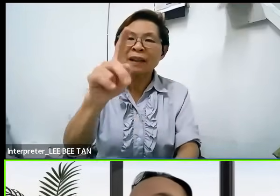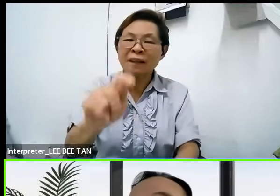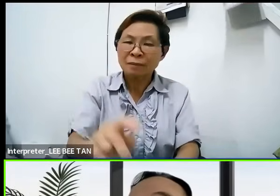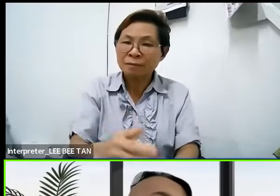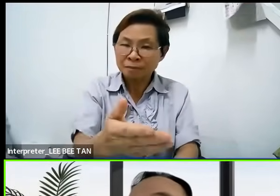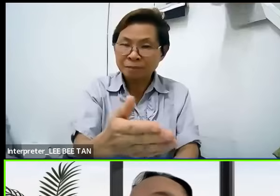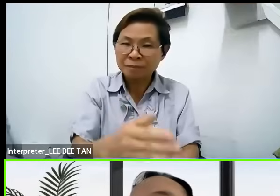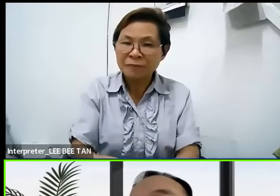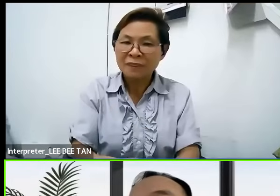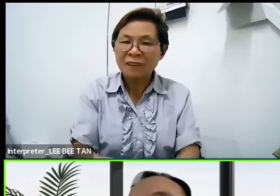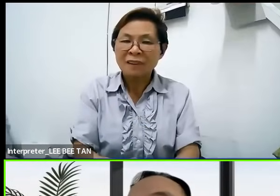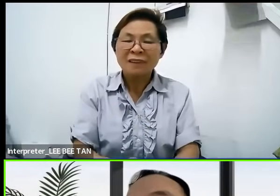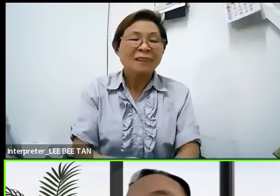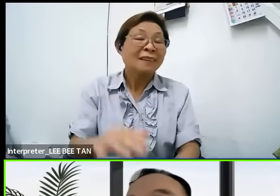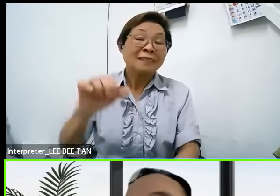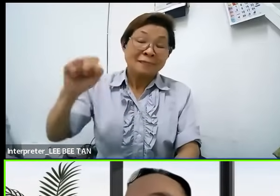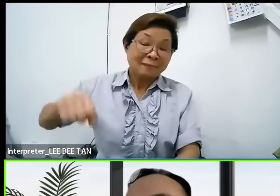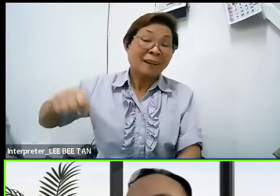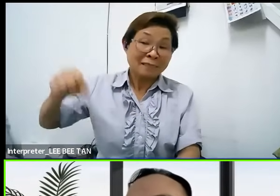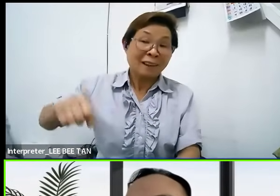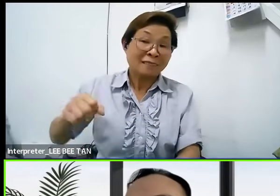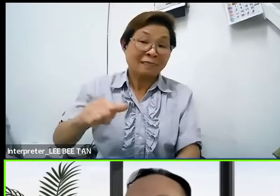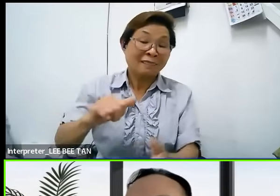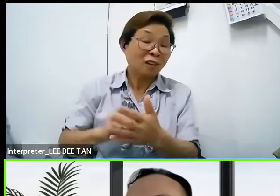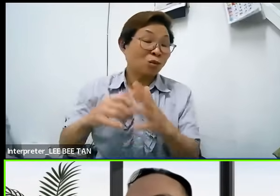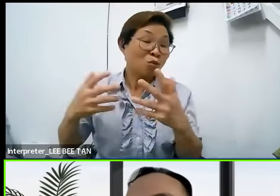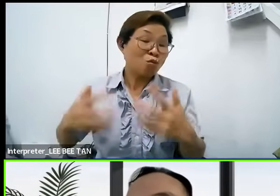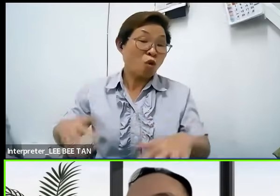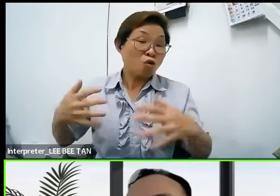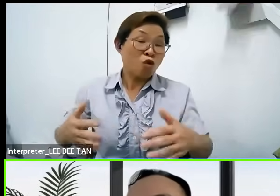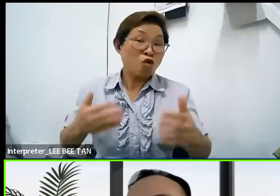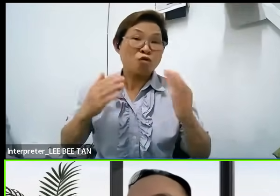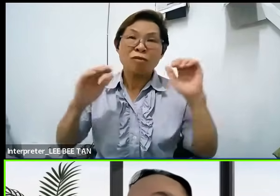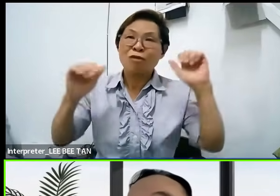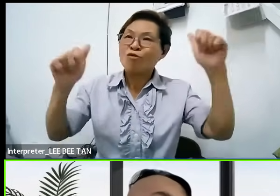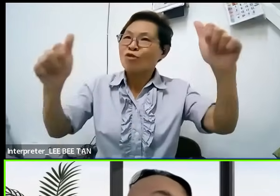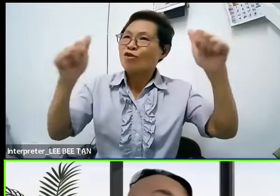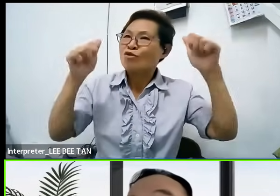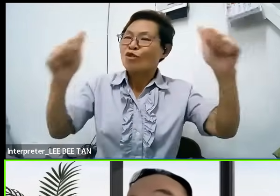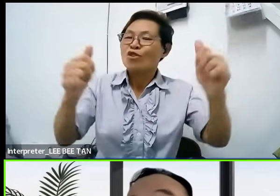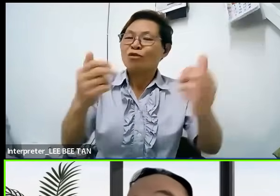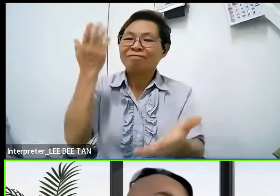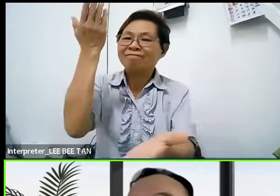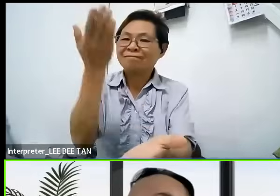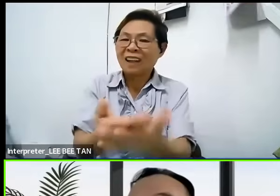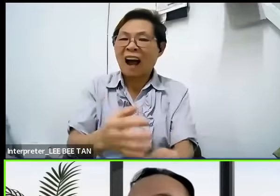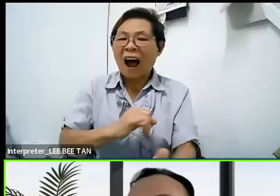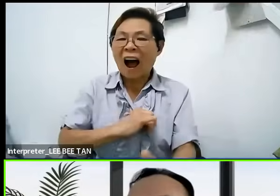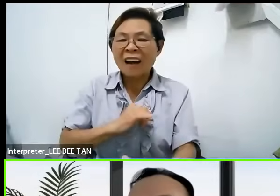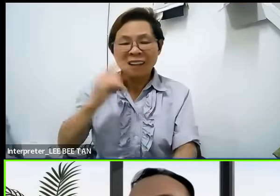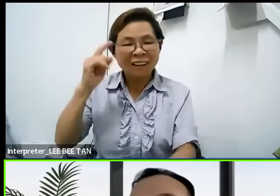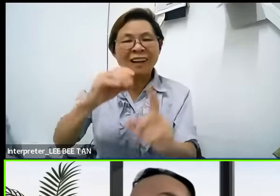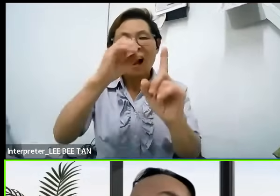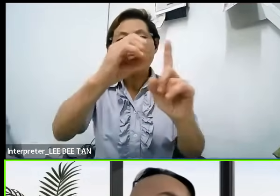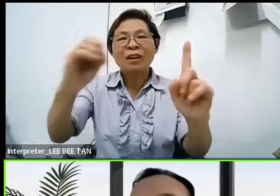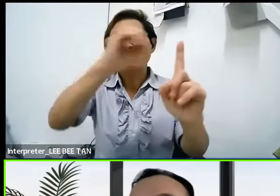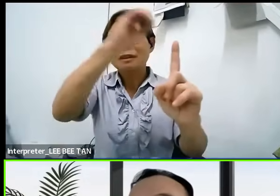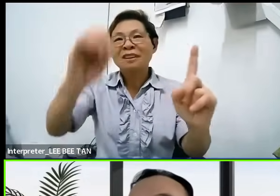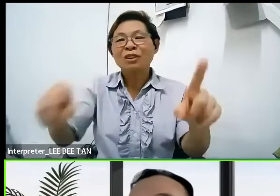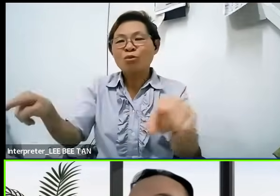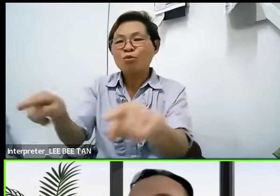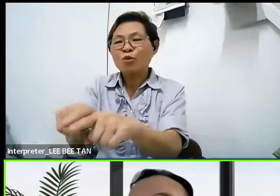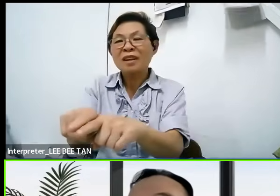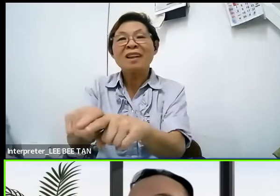Yes, that is, you know, the wonderful suggestions. And so I totally agree with